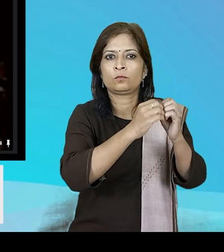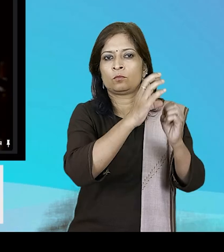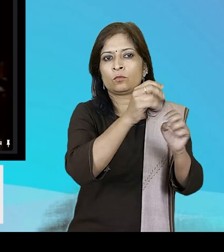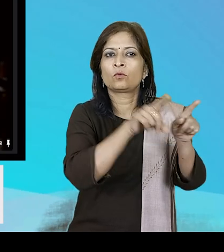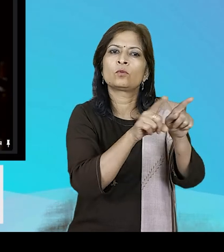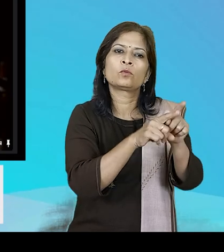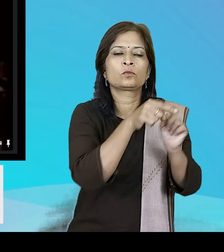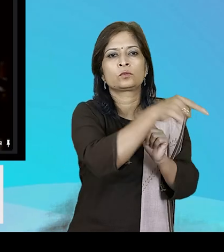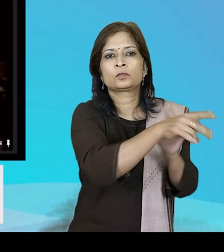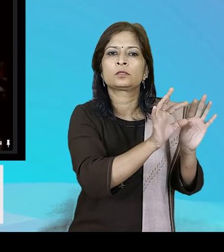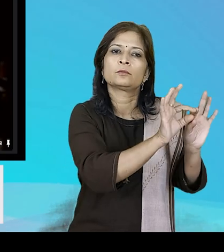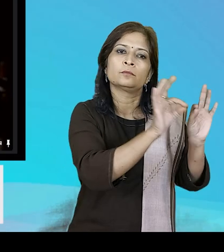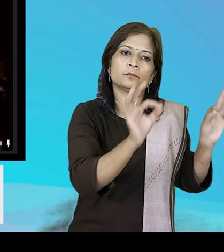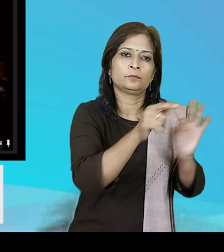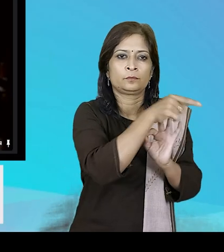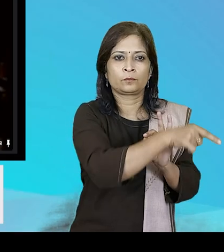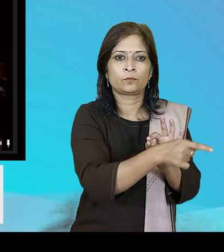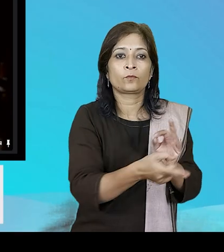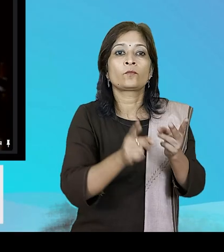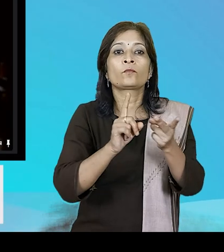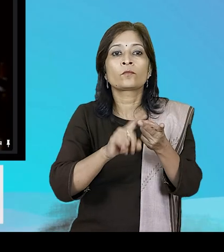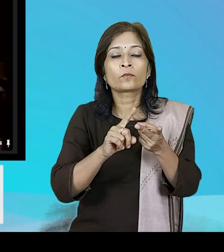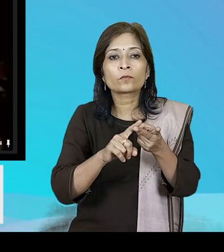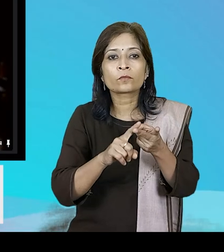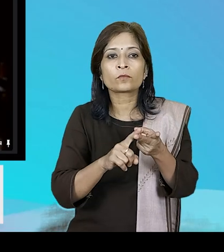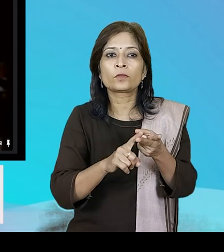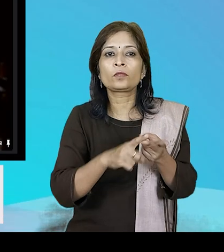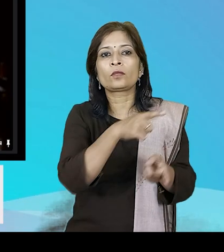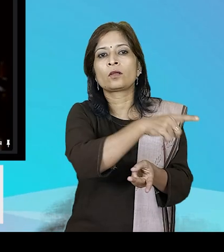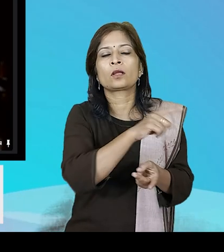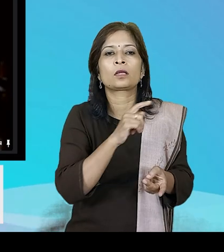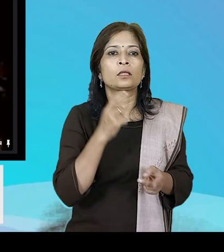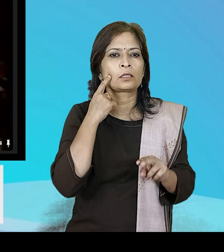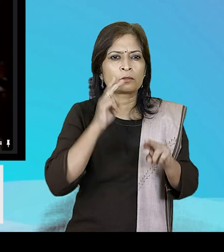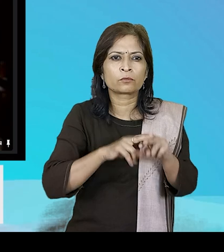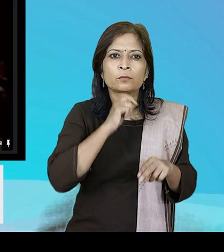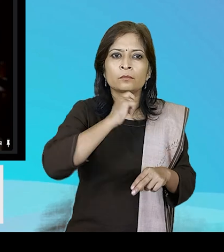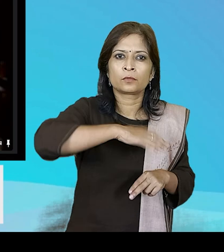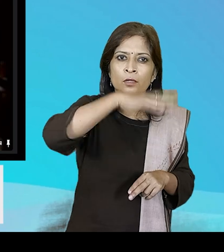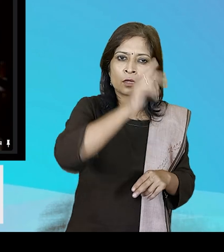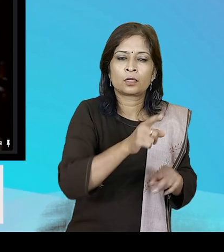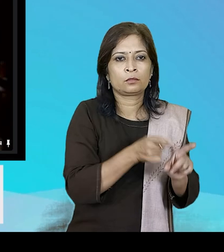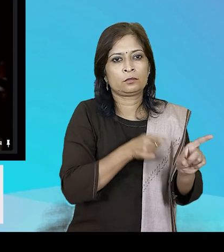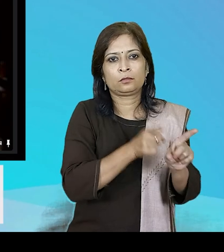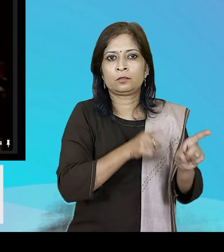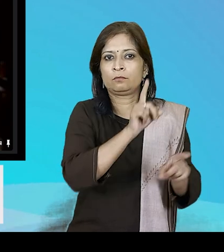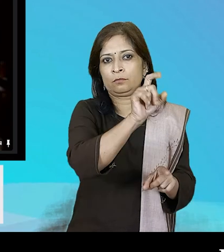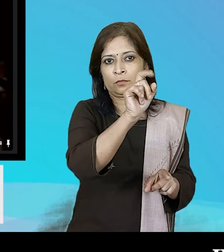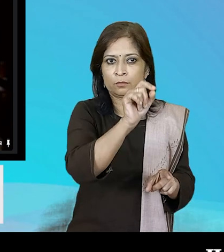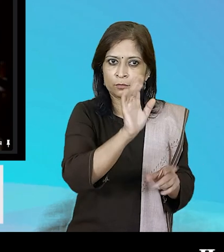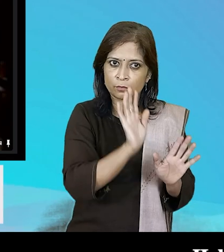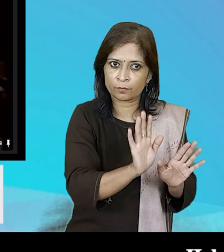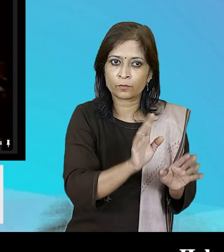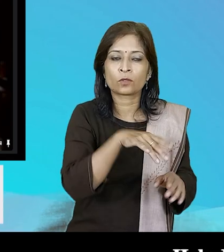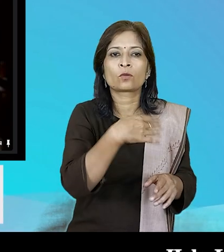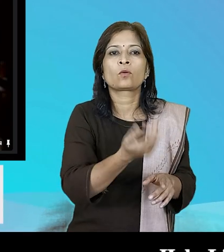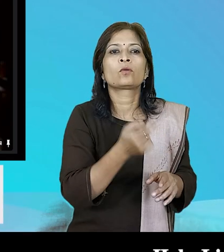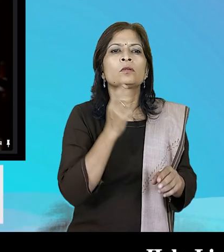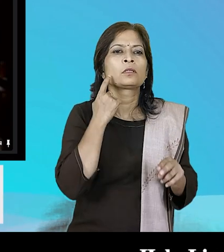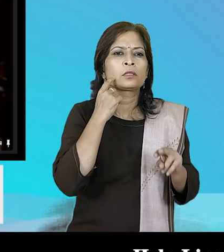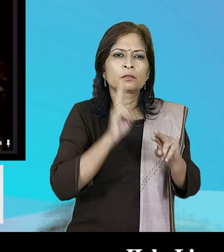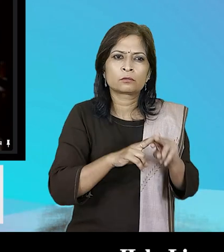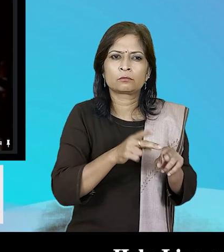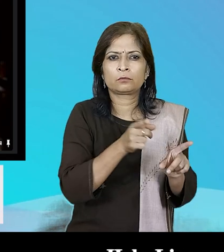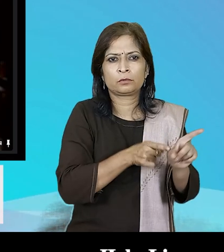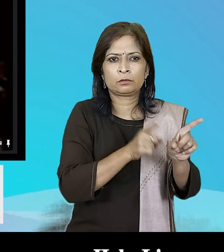36 pages or 60 pages. Yeah. For an adult, it is valid for 10 years, and after you can also get it